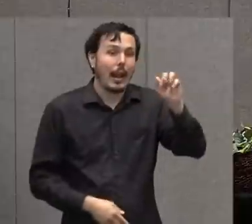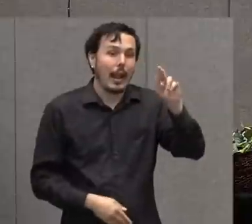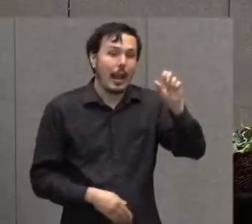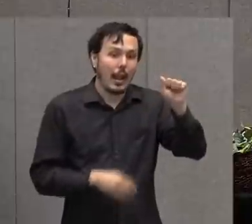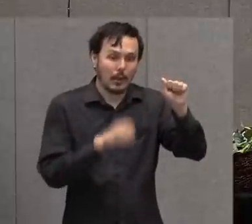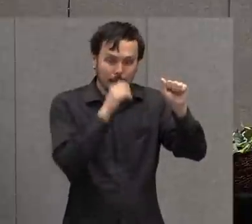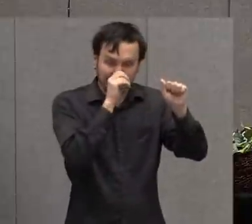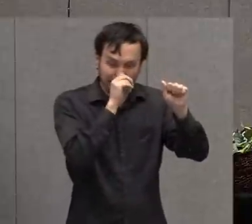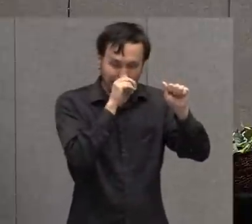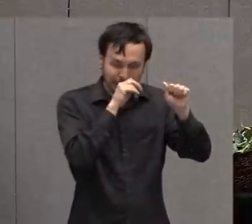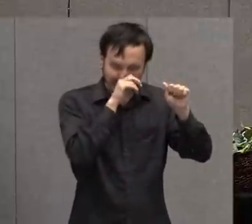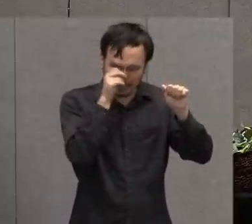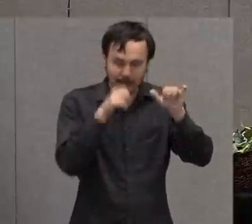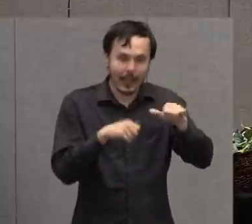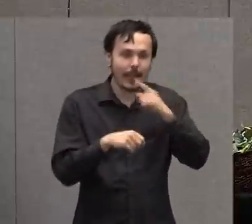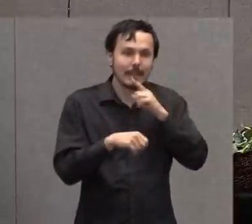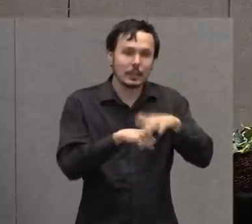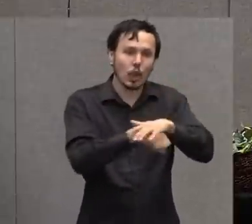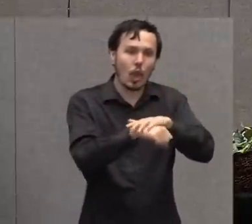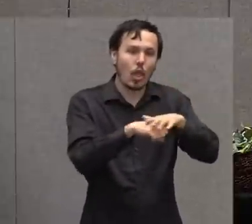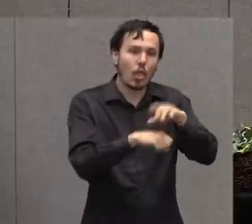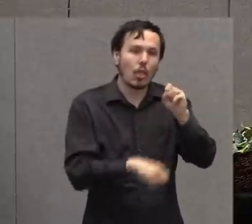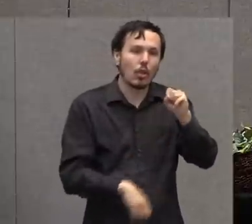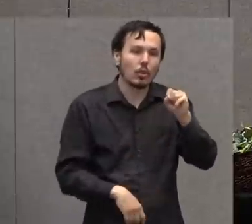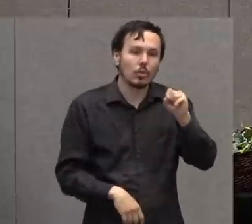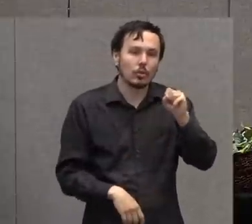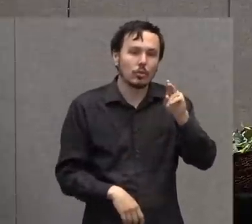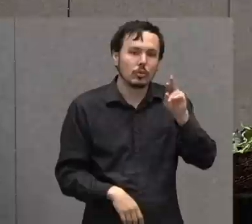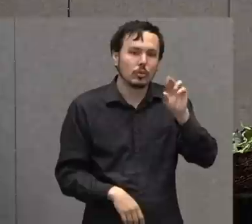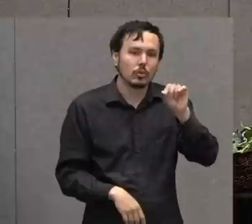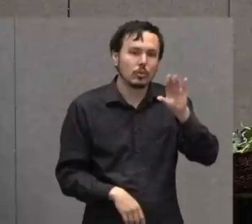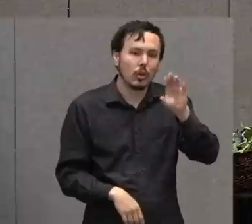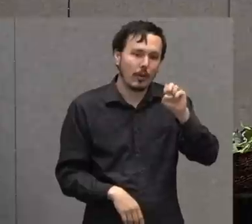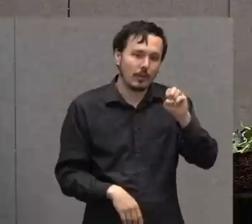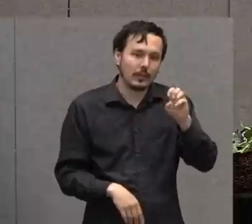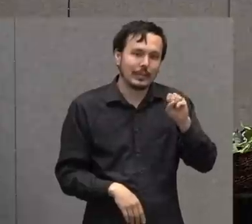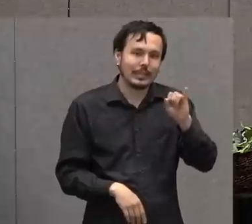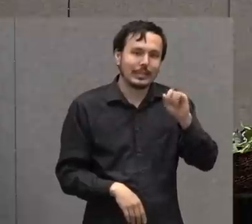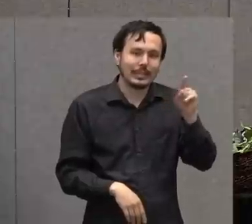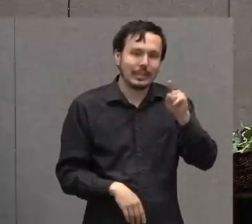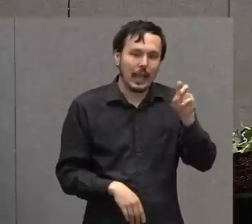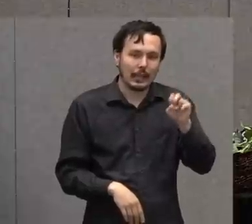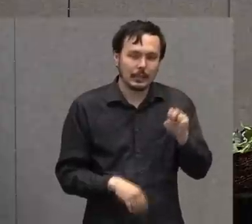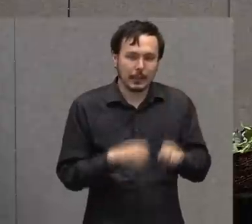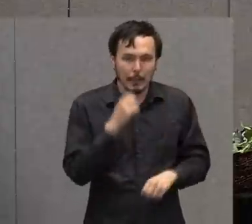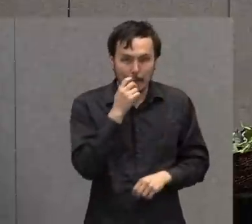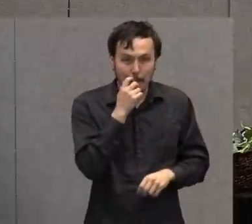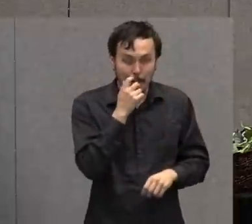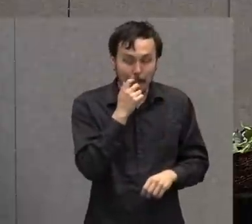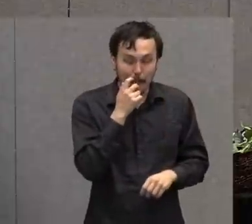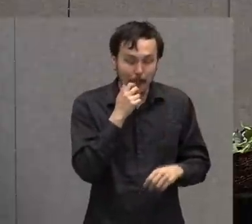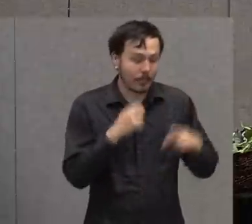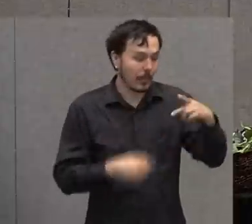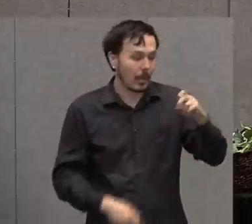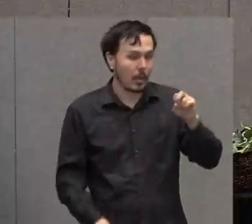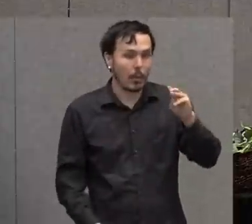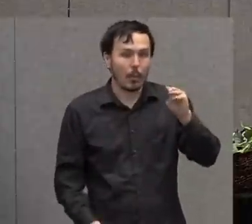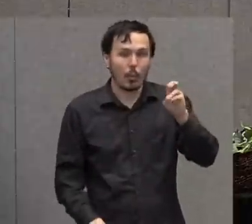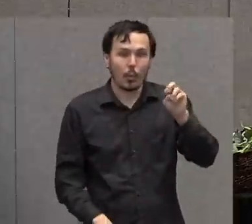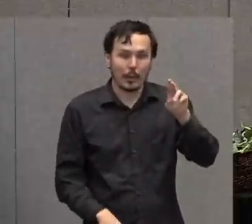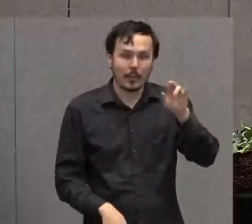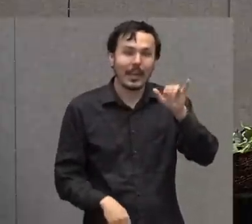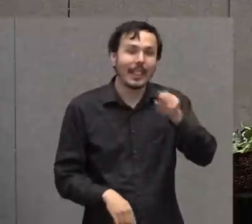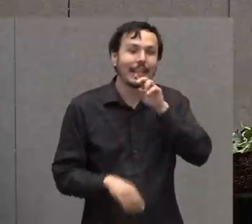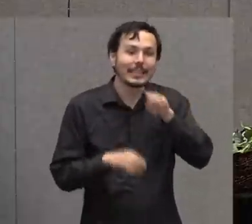the surface size. So this image is a nice image. It can kind of show you this part here would be the area. And the perimeter is the